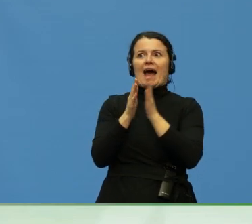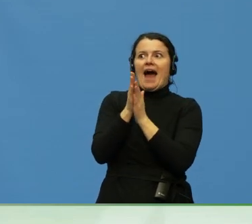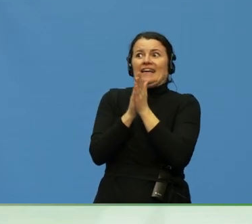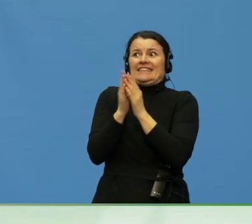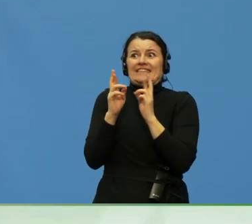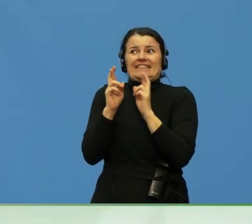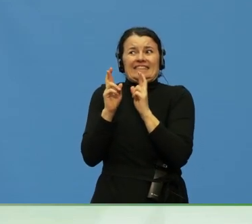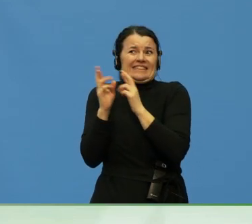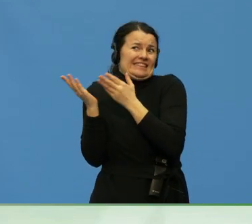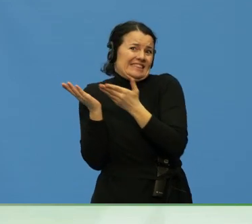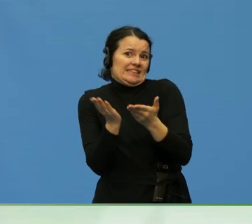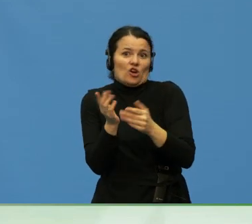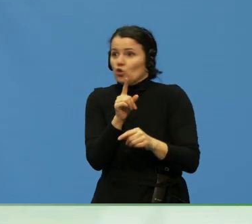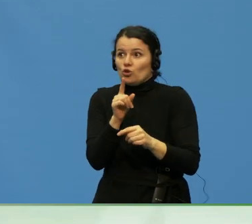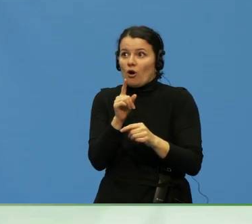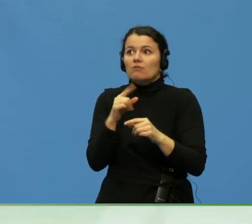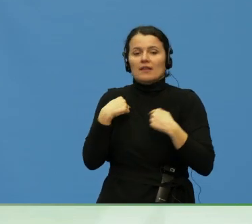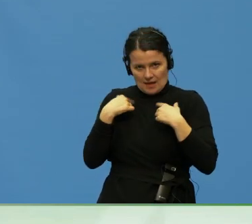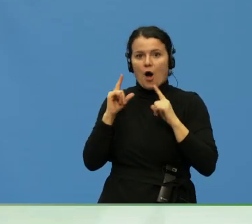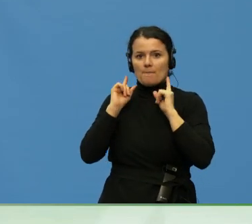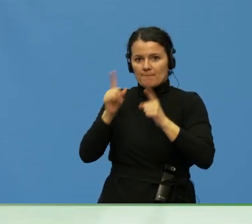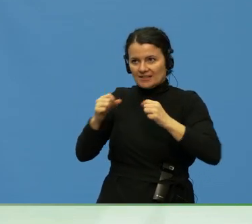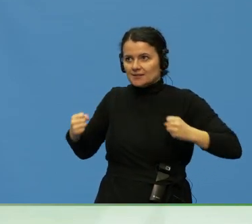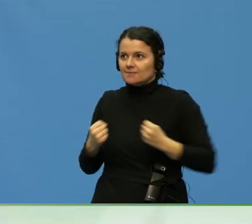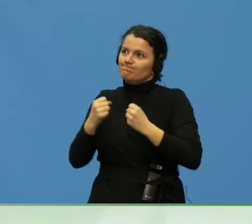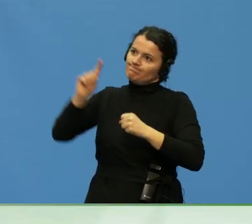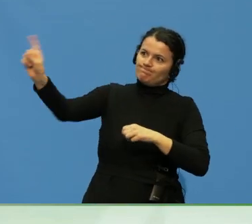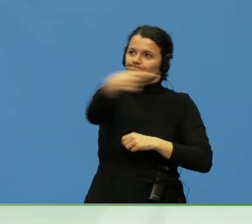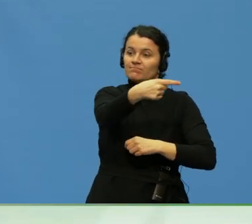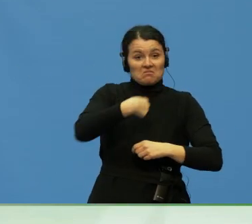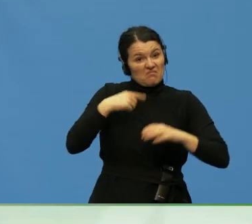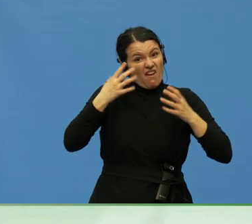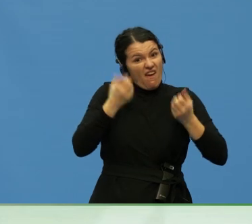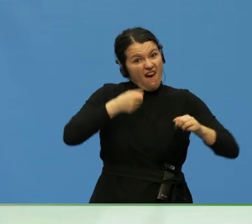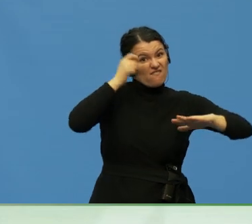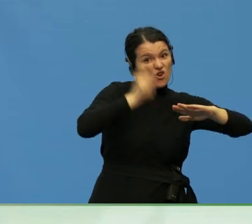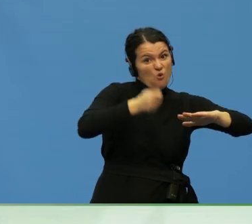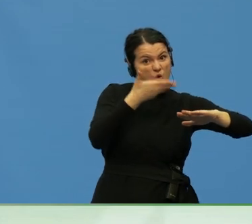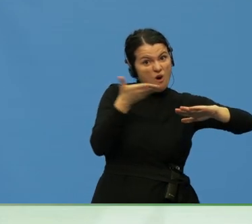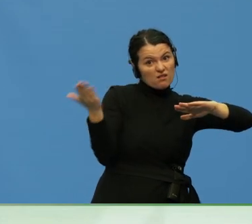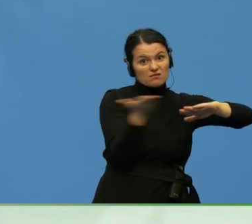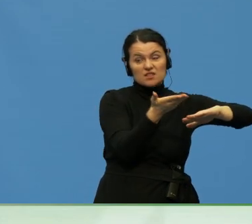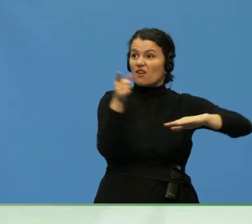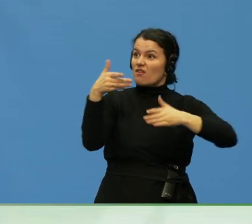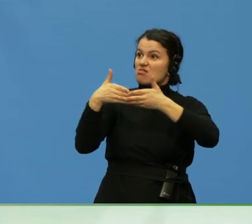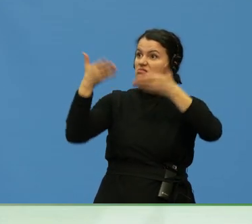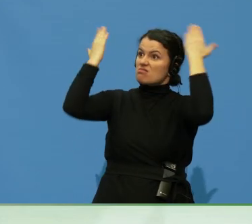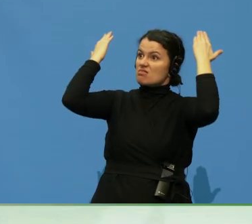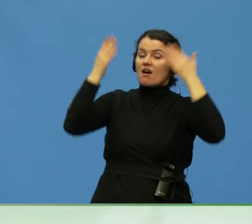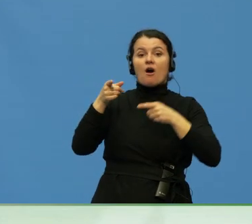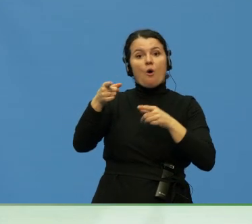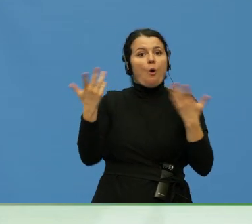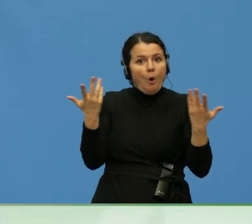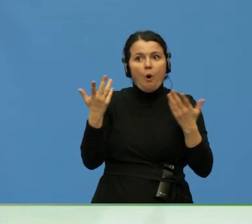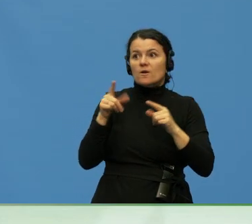the courts, through other remedies, including strategic litigation. We're going to go